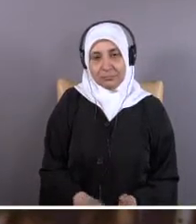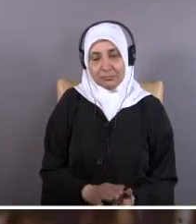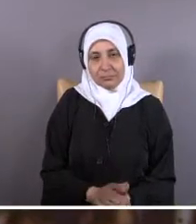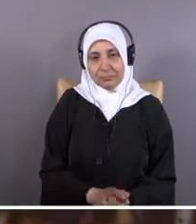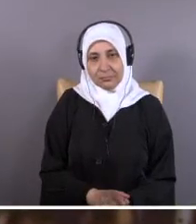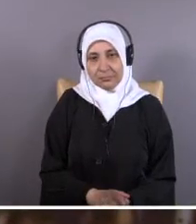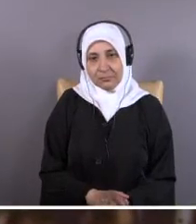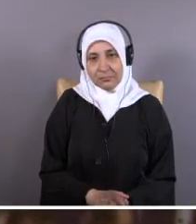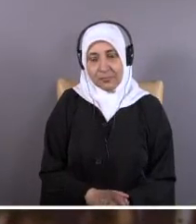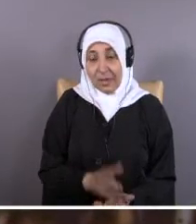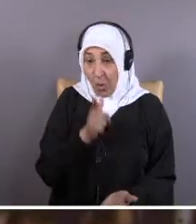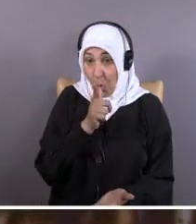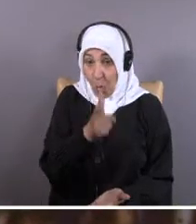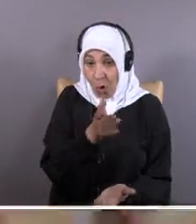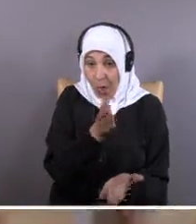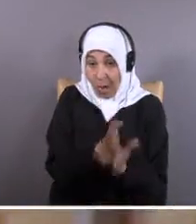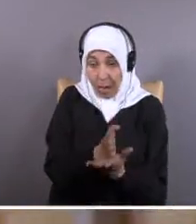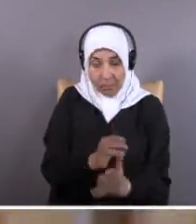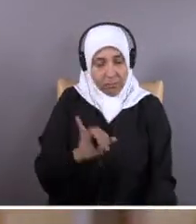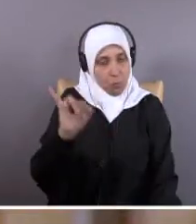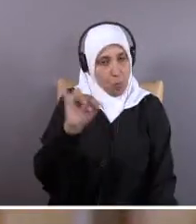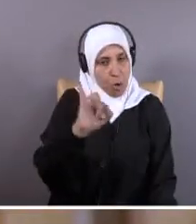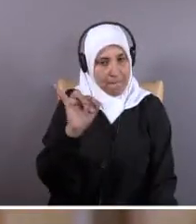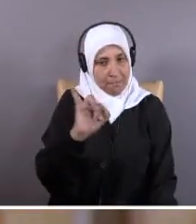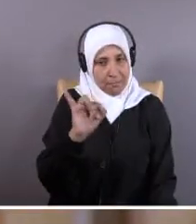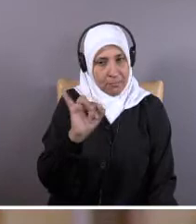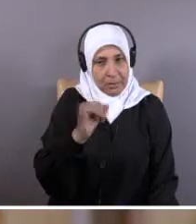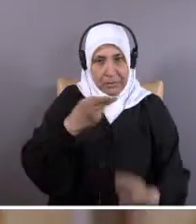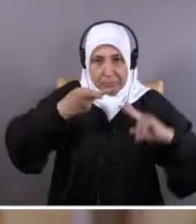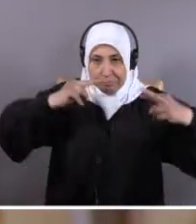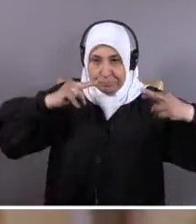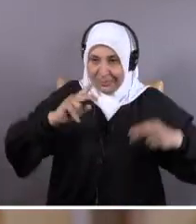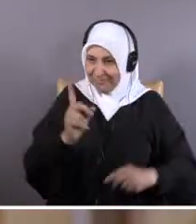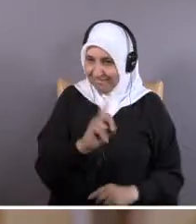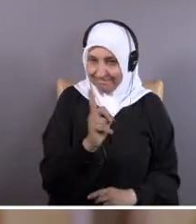is big, is huge.